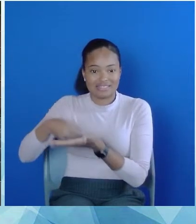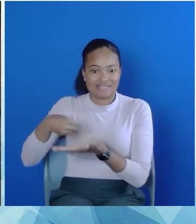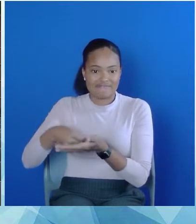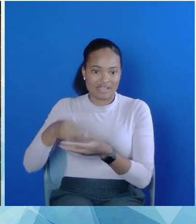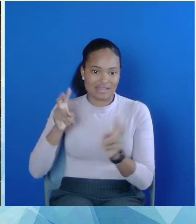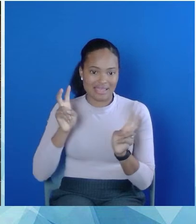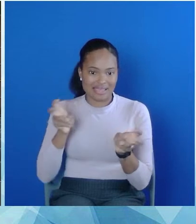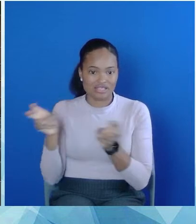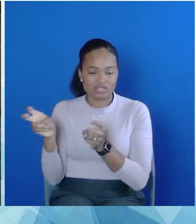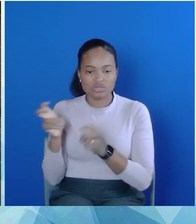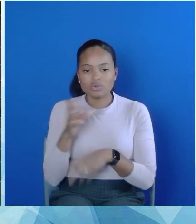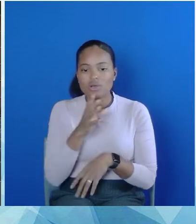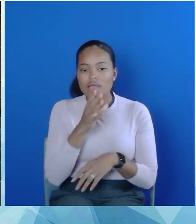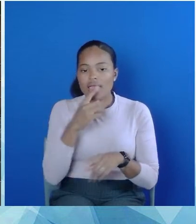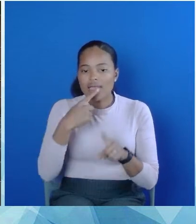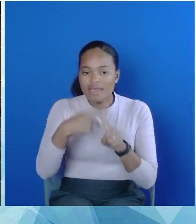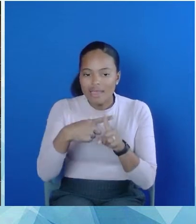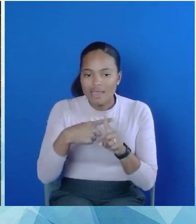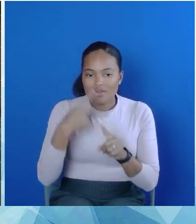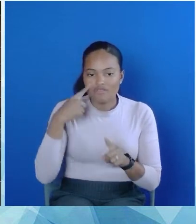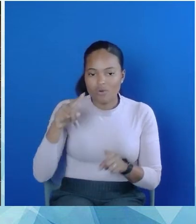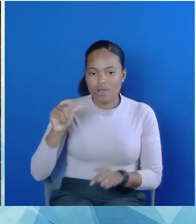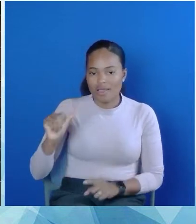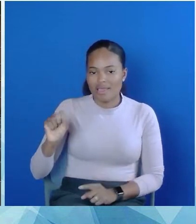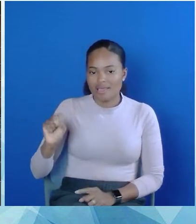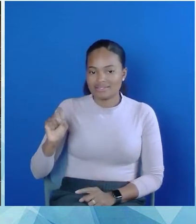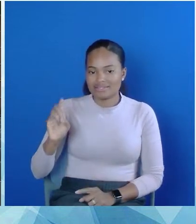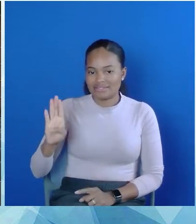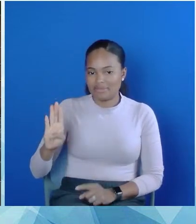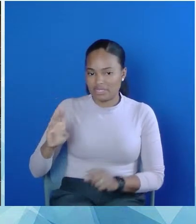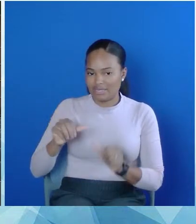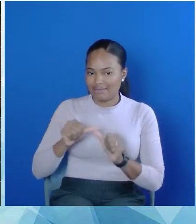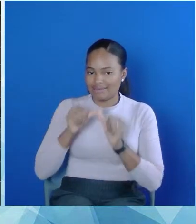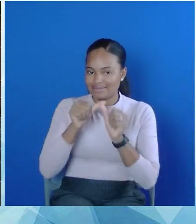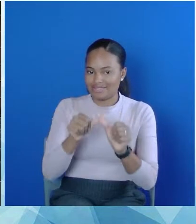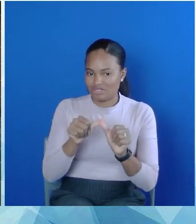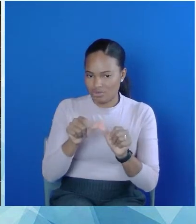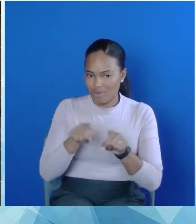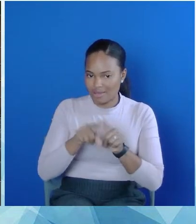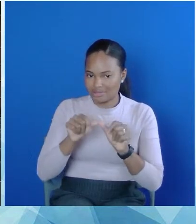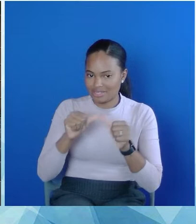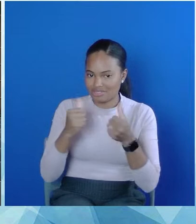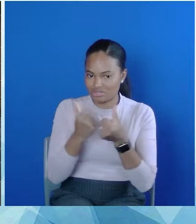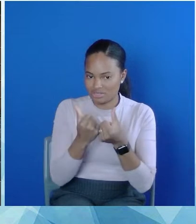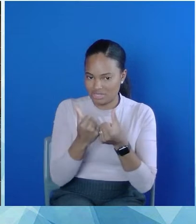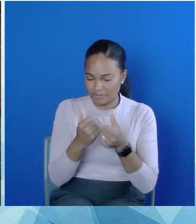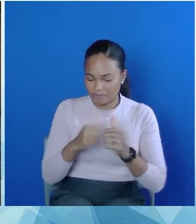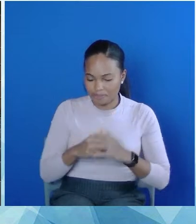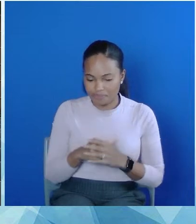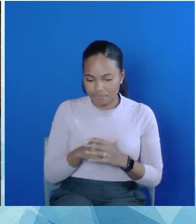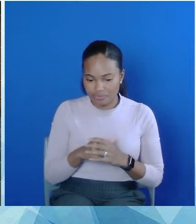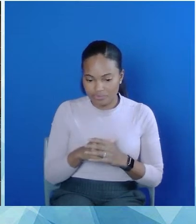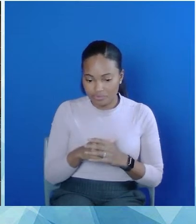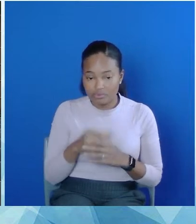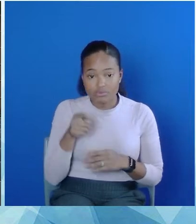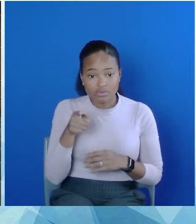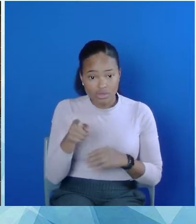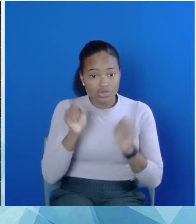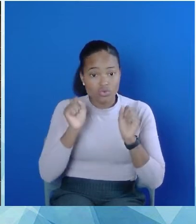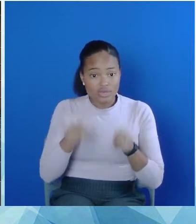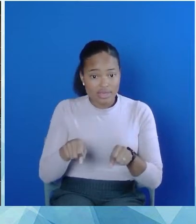and for ASDB's continuation. So you can find